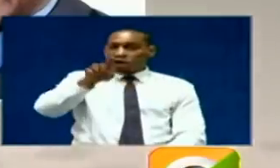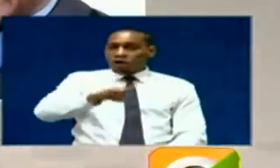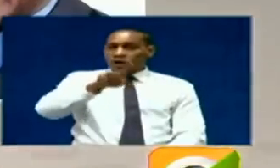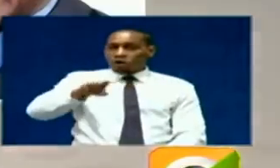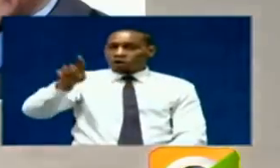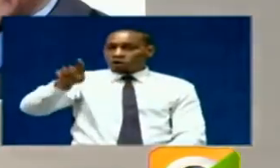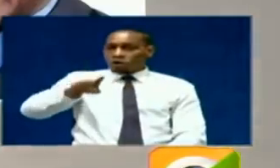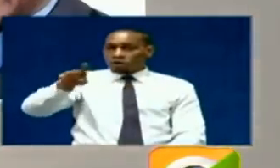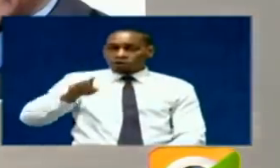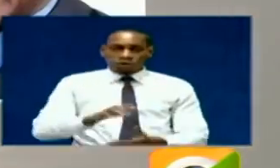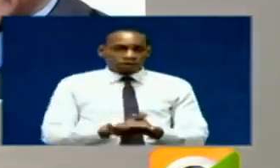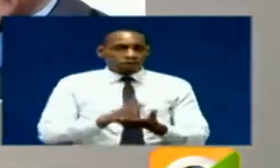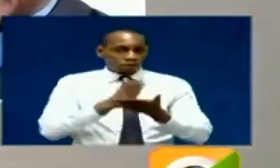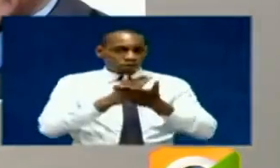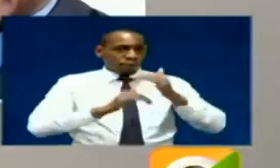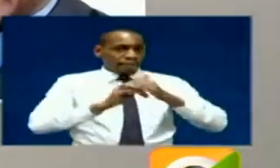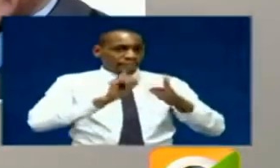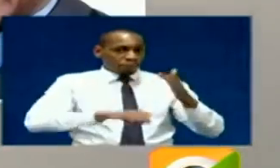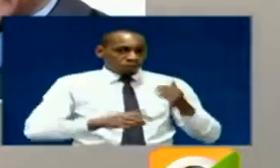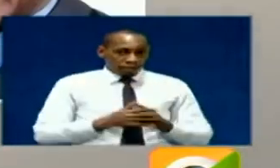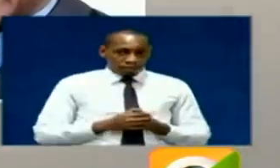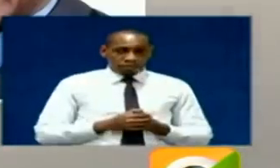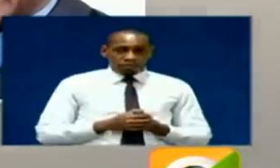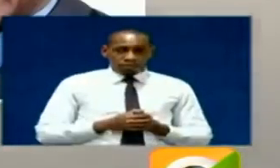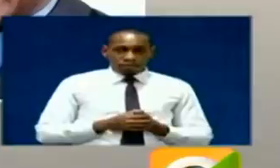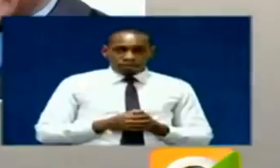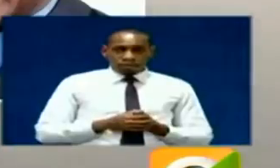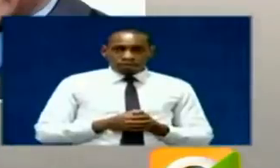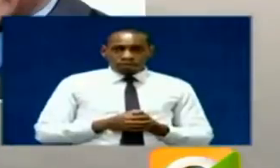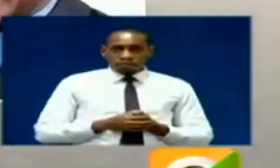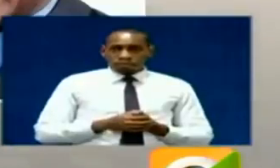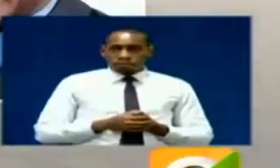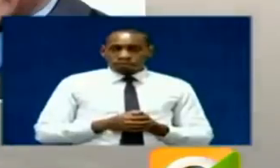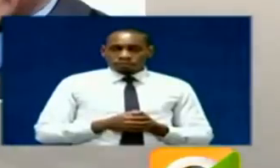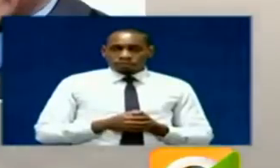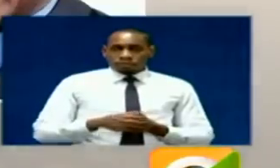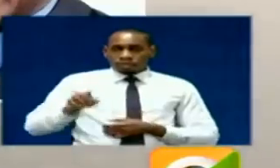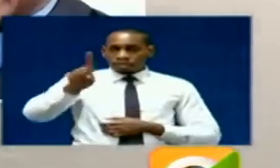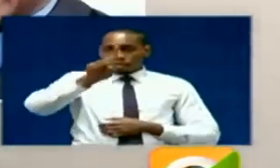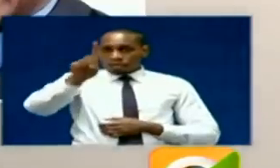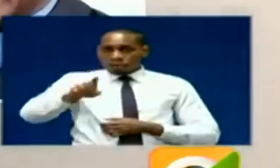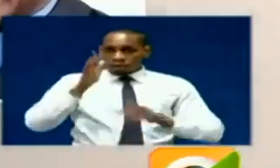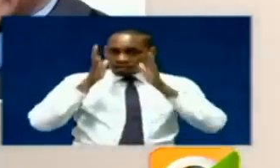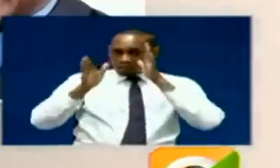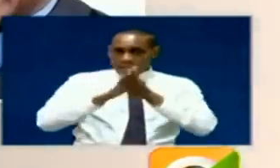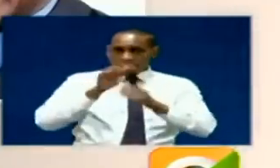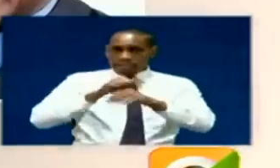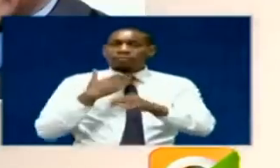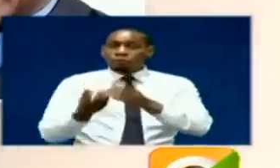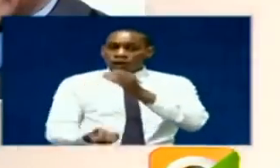Clearly wrong, at least three areas. One is that they have confused the question of initiative. To